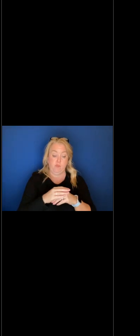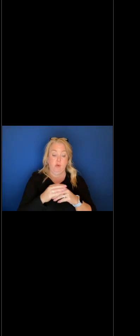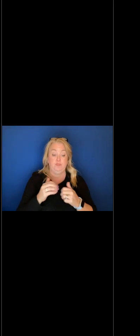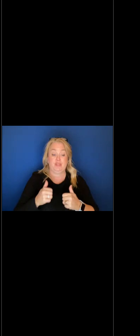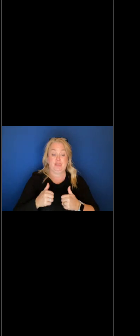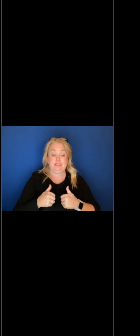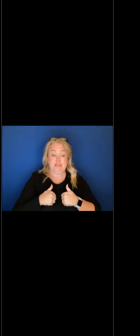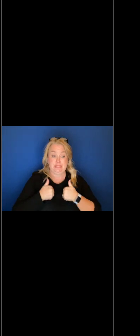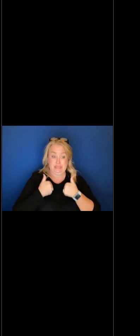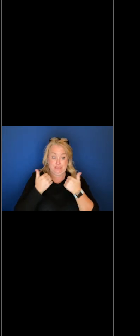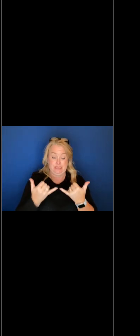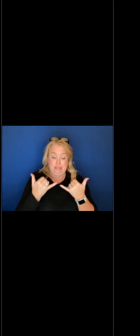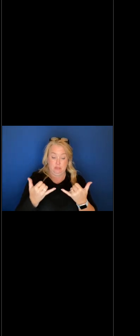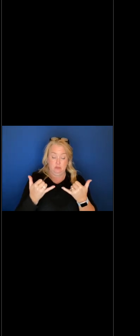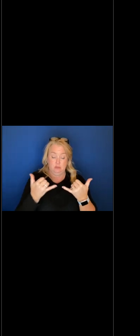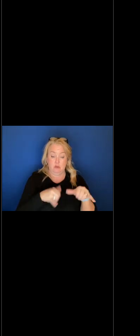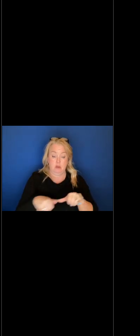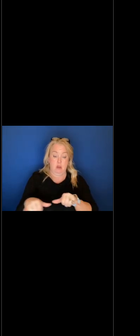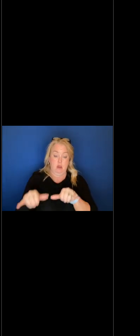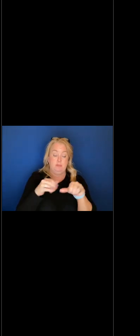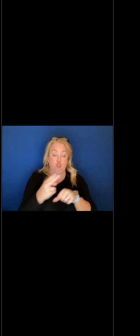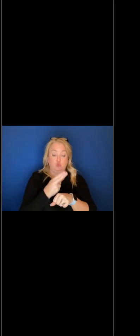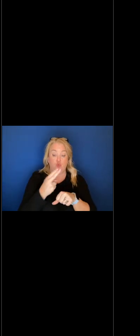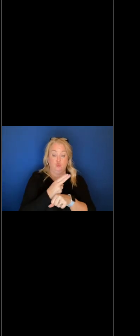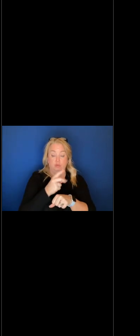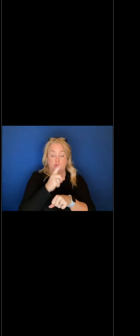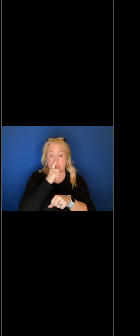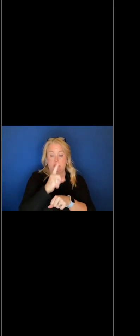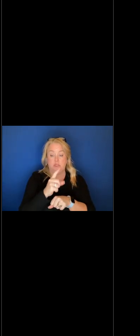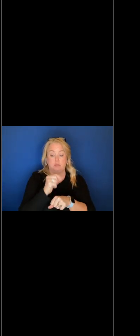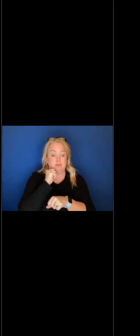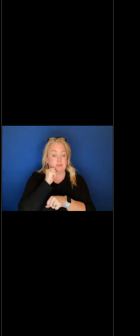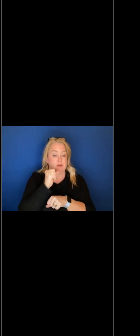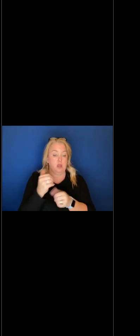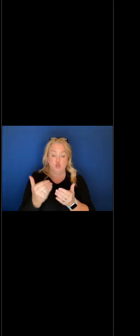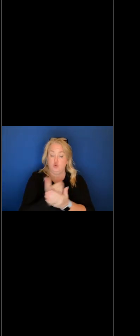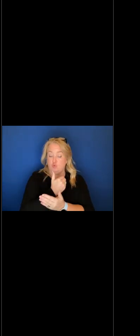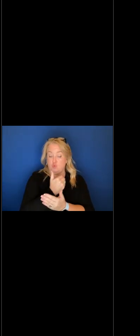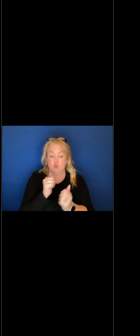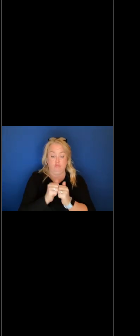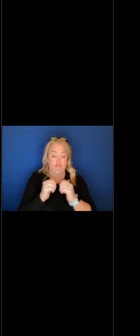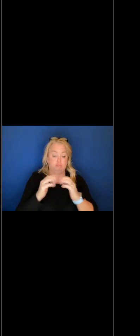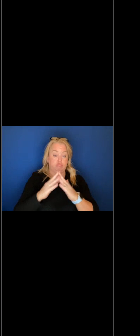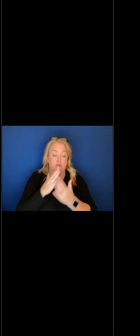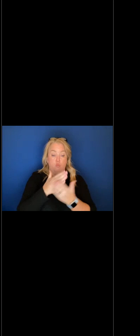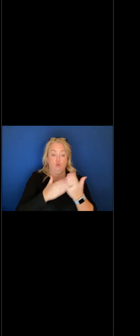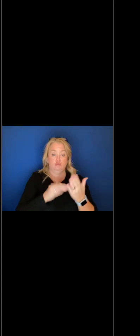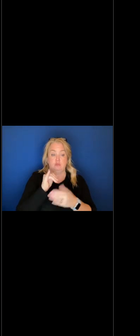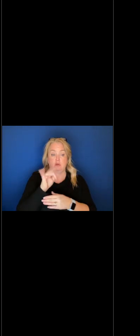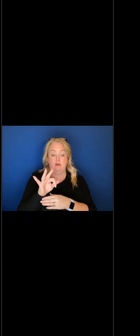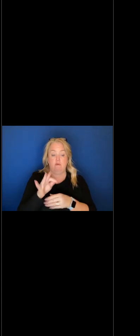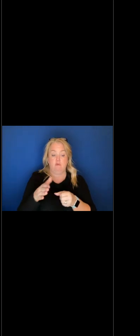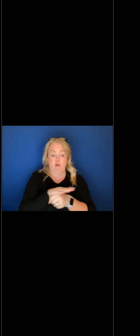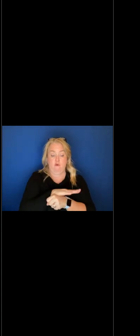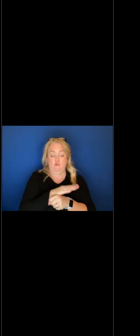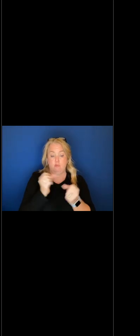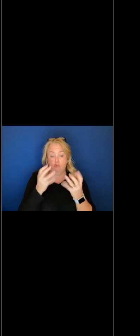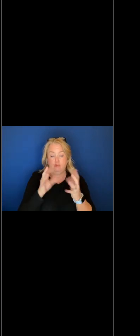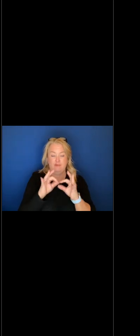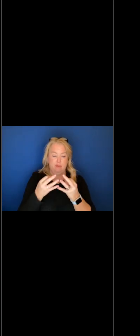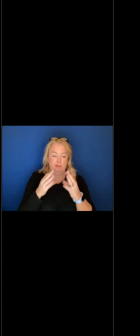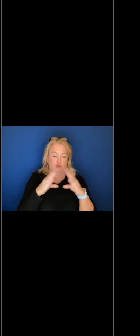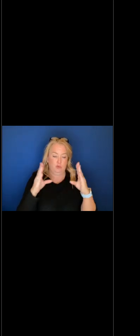Existing public and common use facilities are not newly constructed portions of covered multifamily